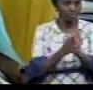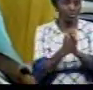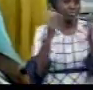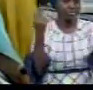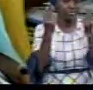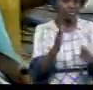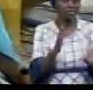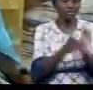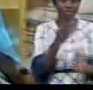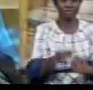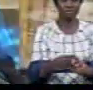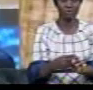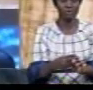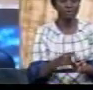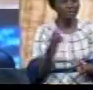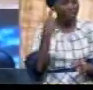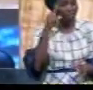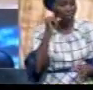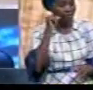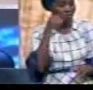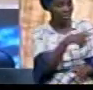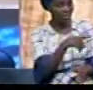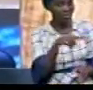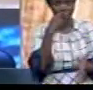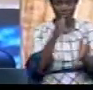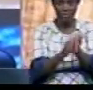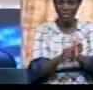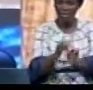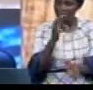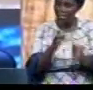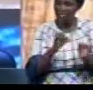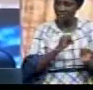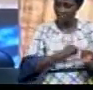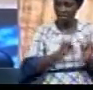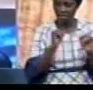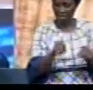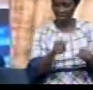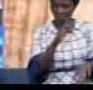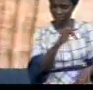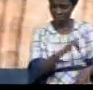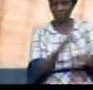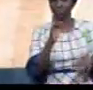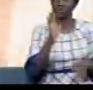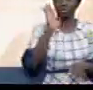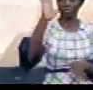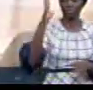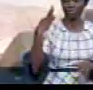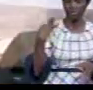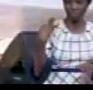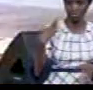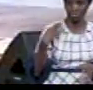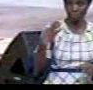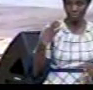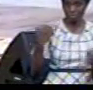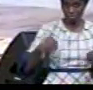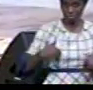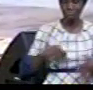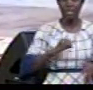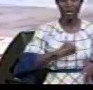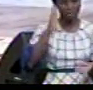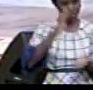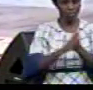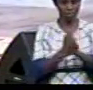I may touch but his clothes, I shall be whole.